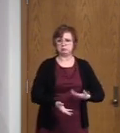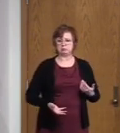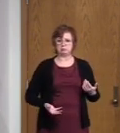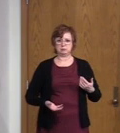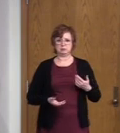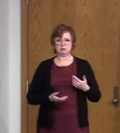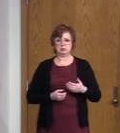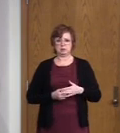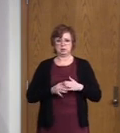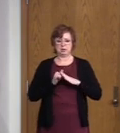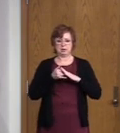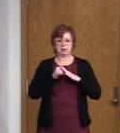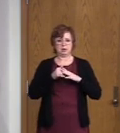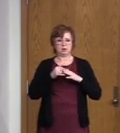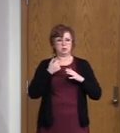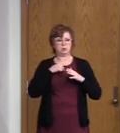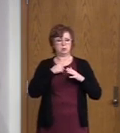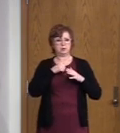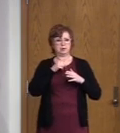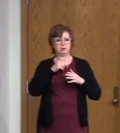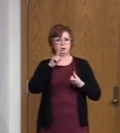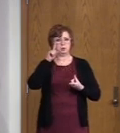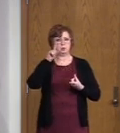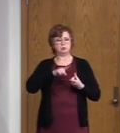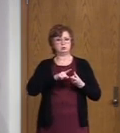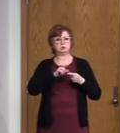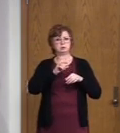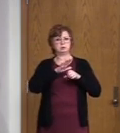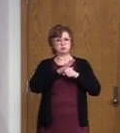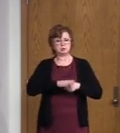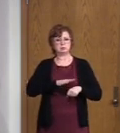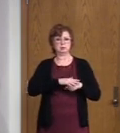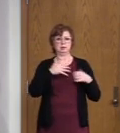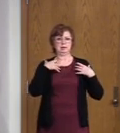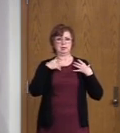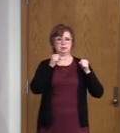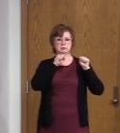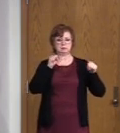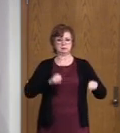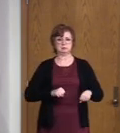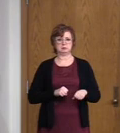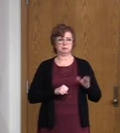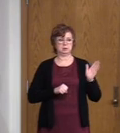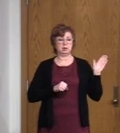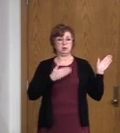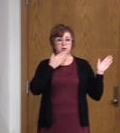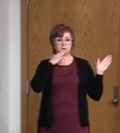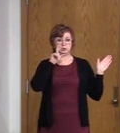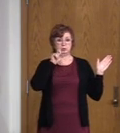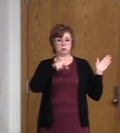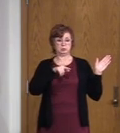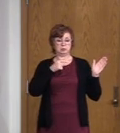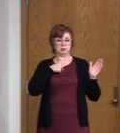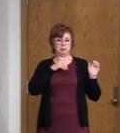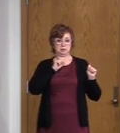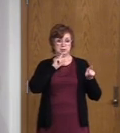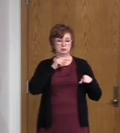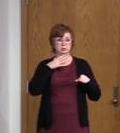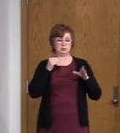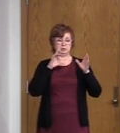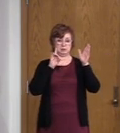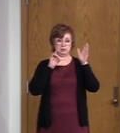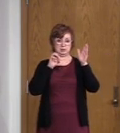COVID? Okay, good question. I'll start, and then Derek, certainly, who's more linked into the immunization